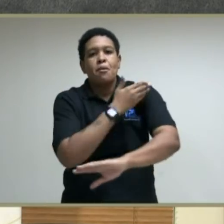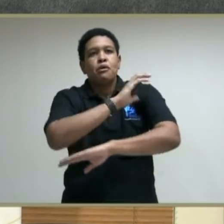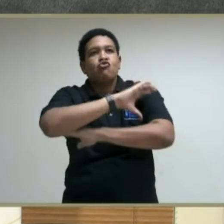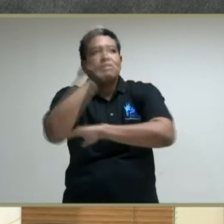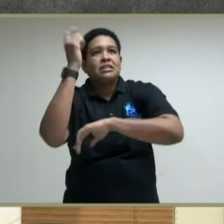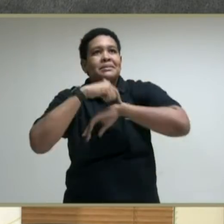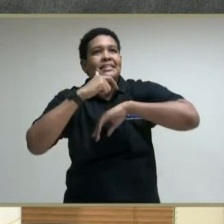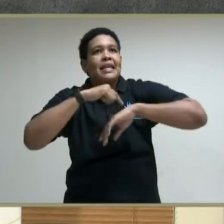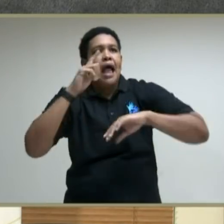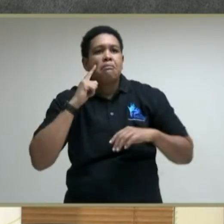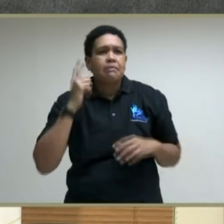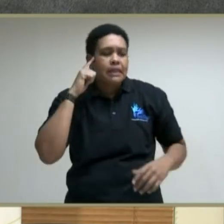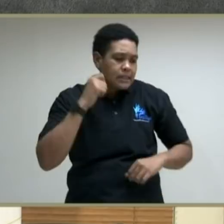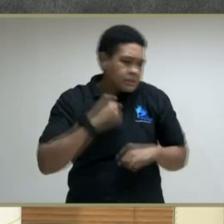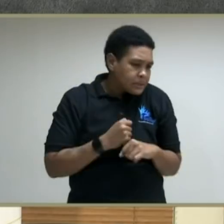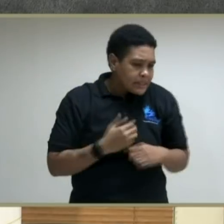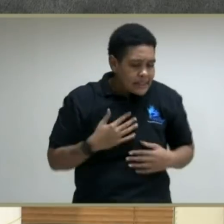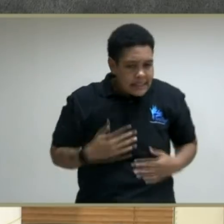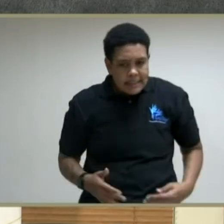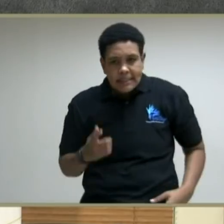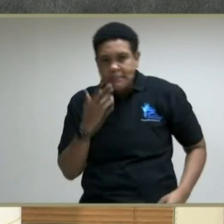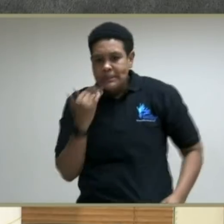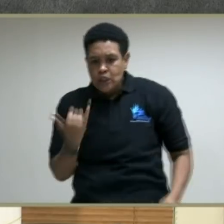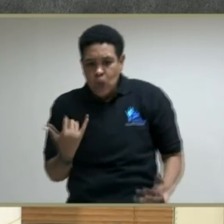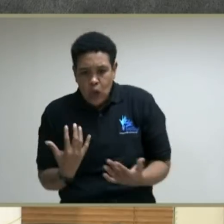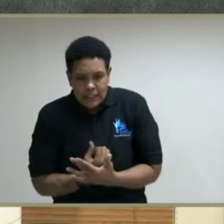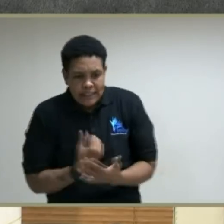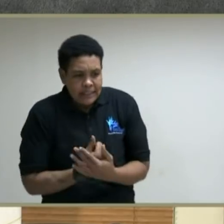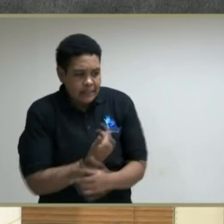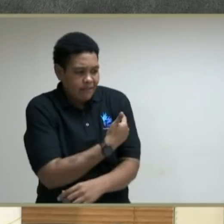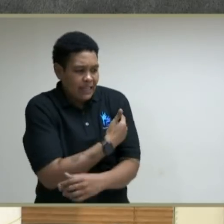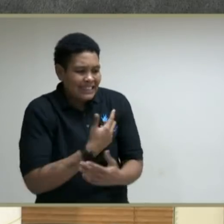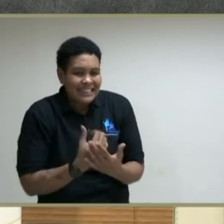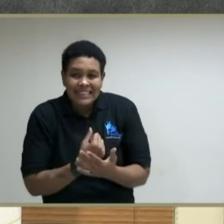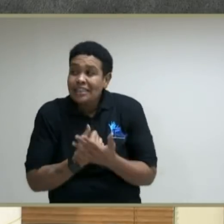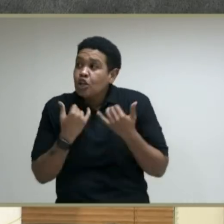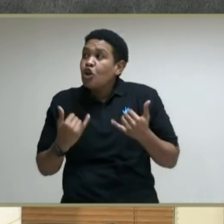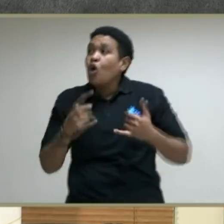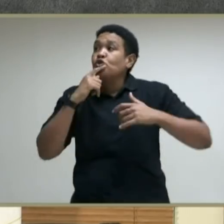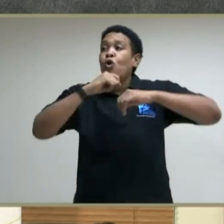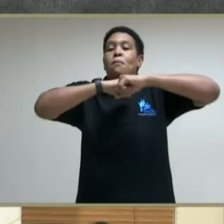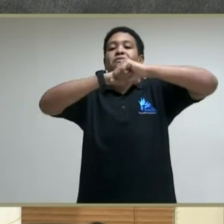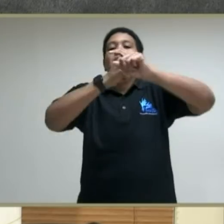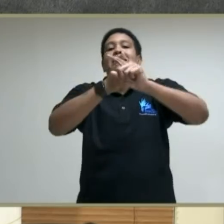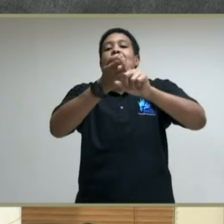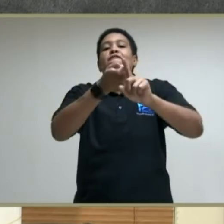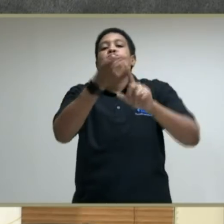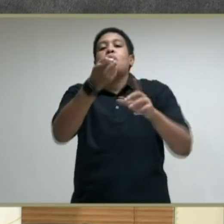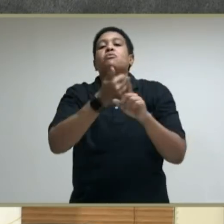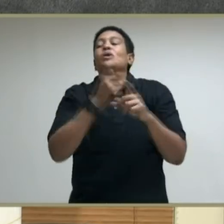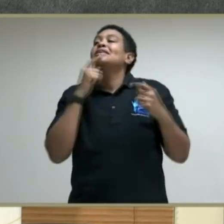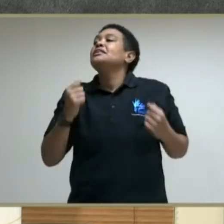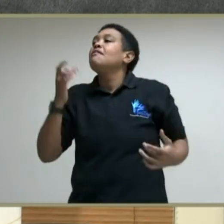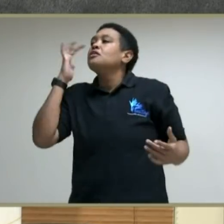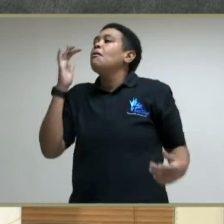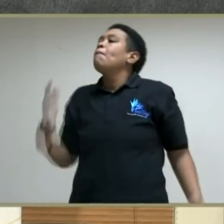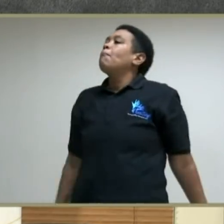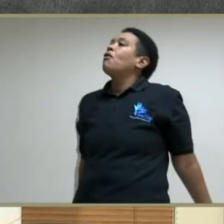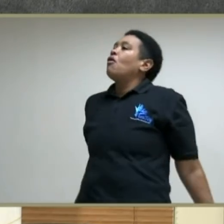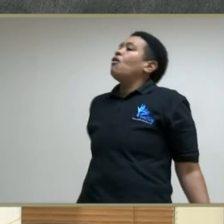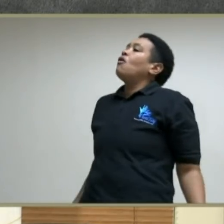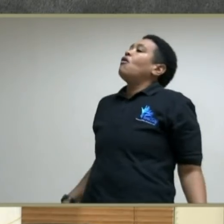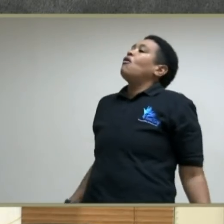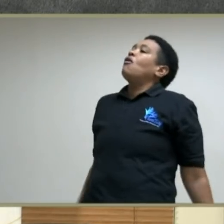season, by getting the vaccine now, so that you will prevent yourself from getting severely ill and having to